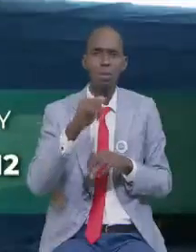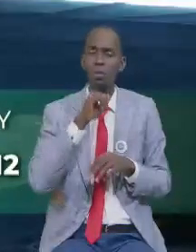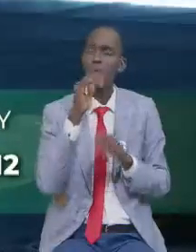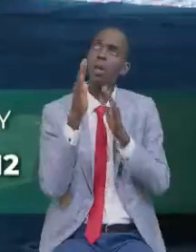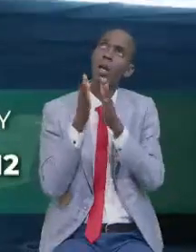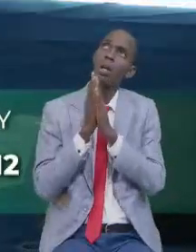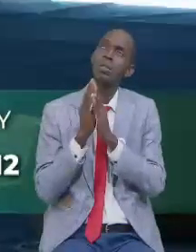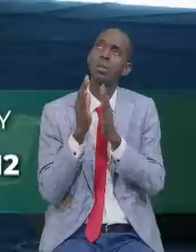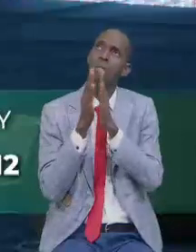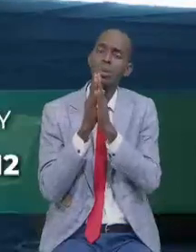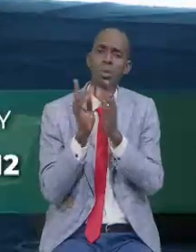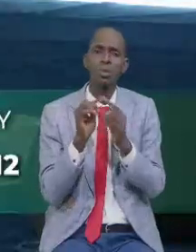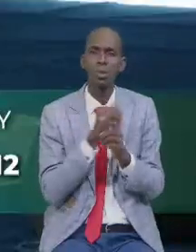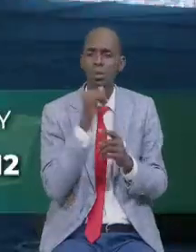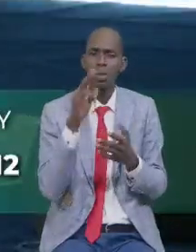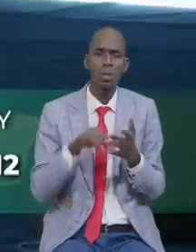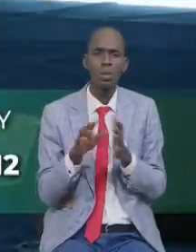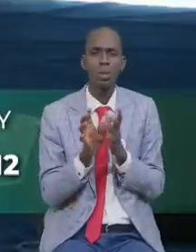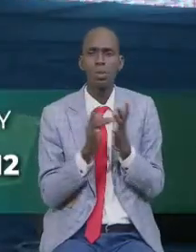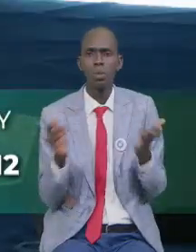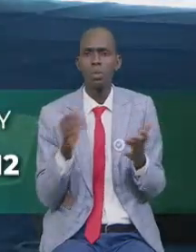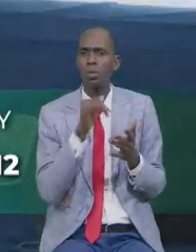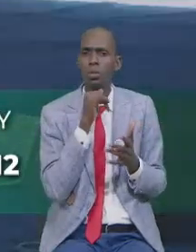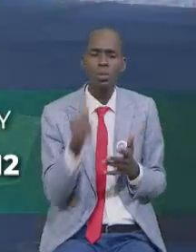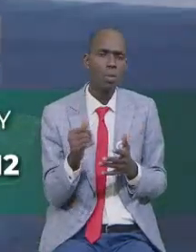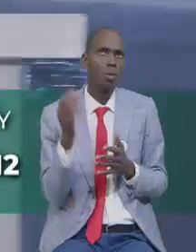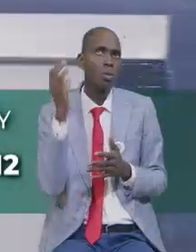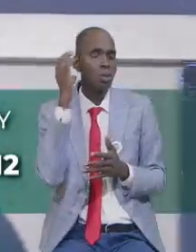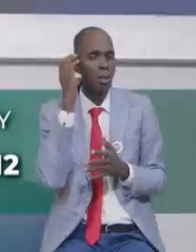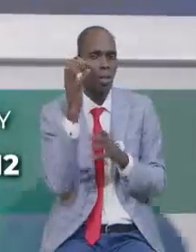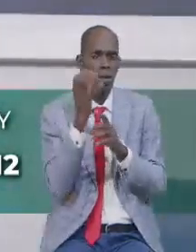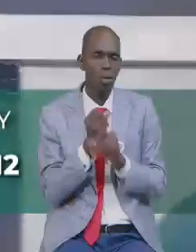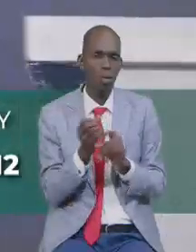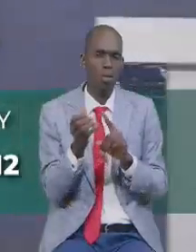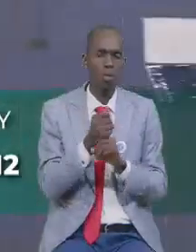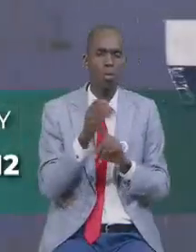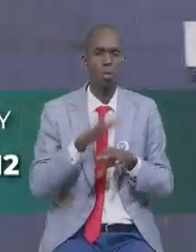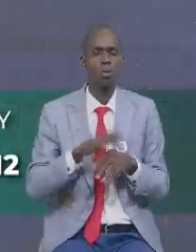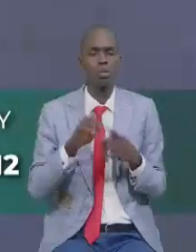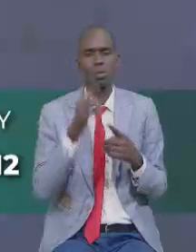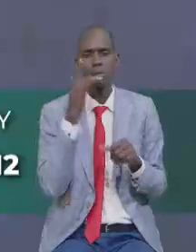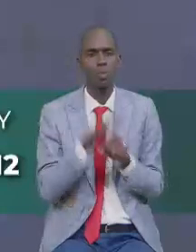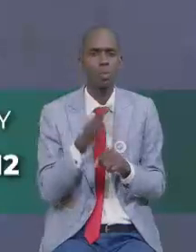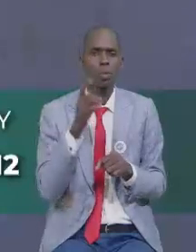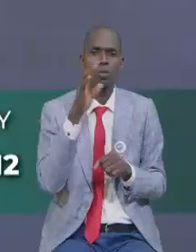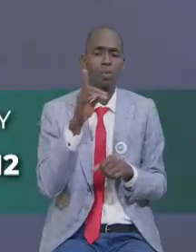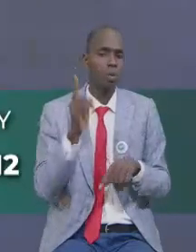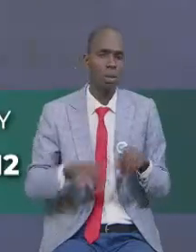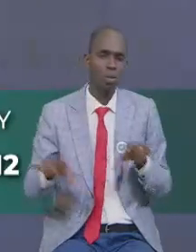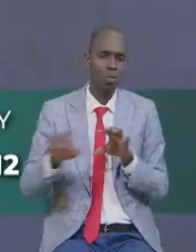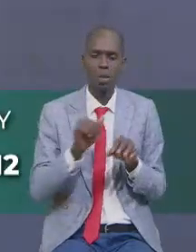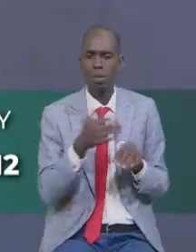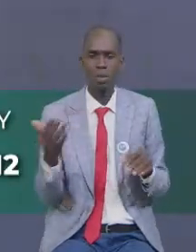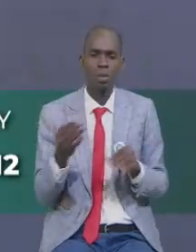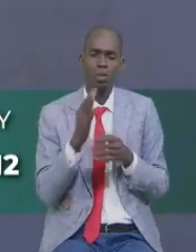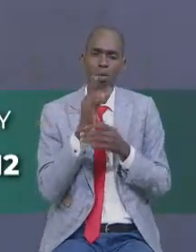You're not going to read the Bible. You're not going to get the promises out of the Word of God. You cannot do any devotion because there's a lot